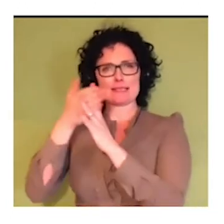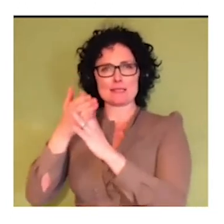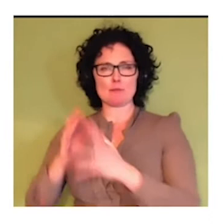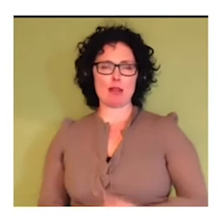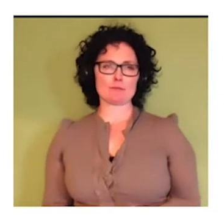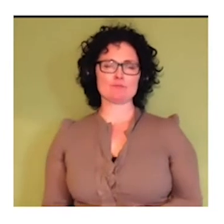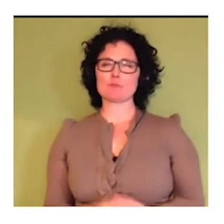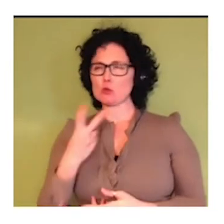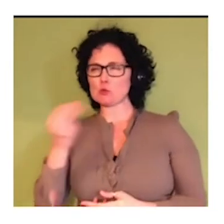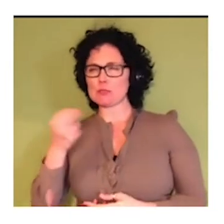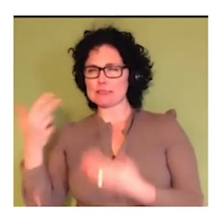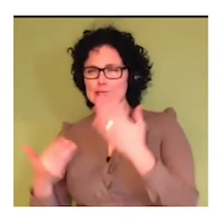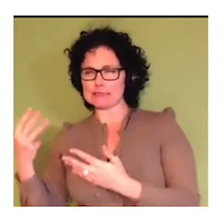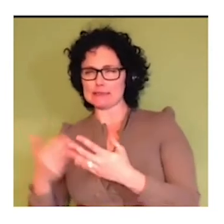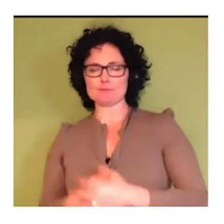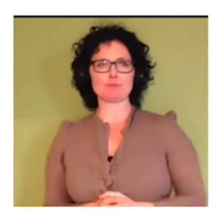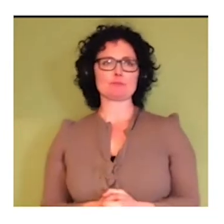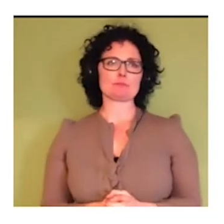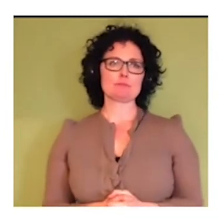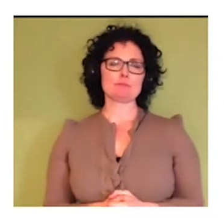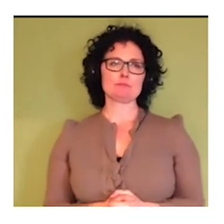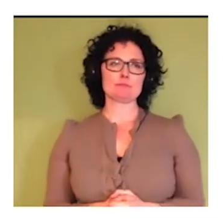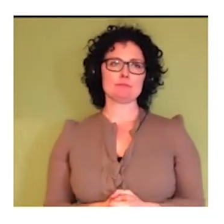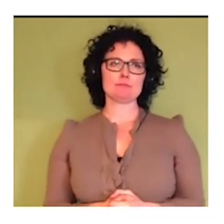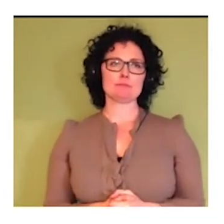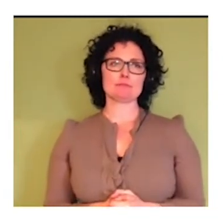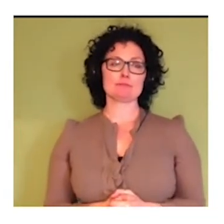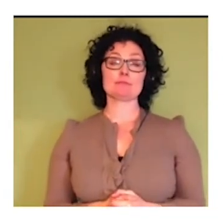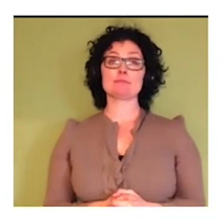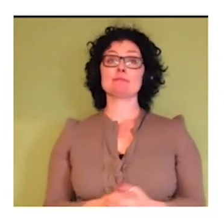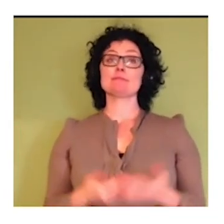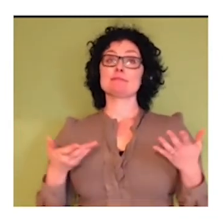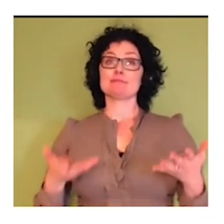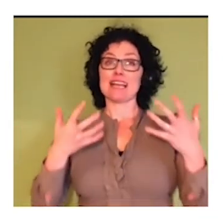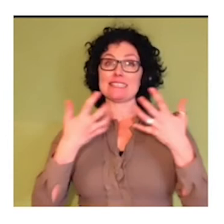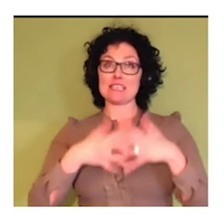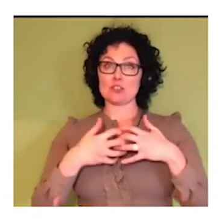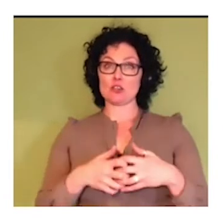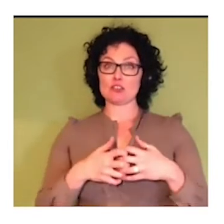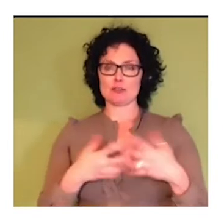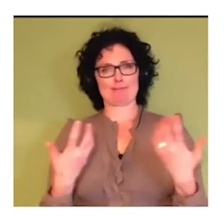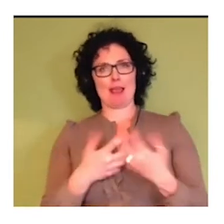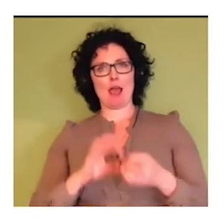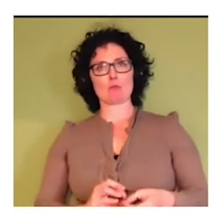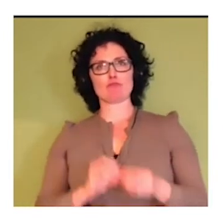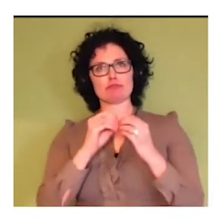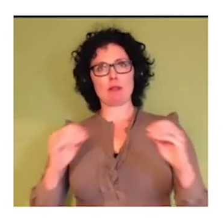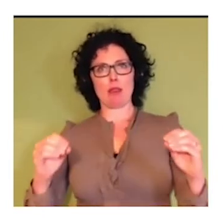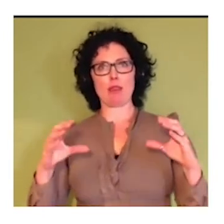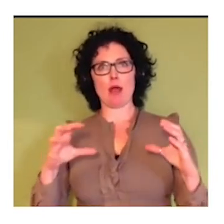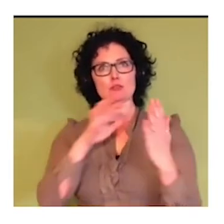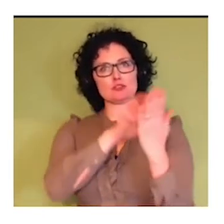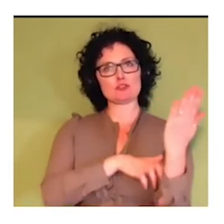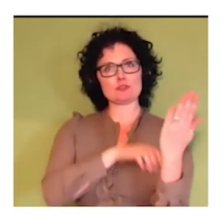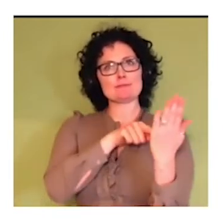A brief look at technology for producing large print. The